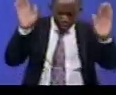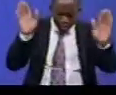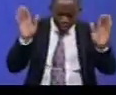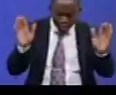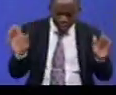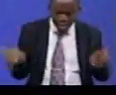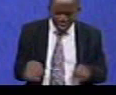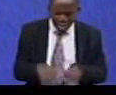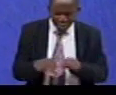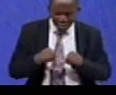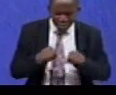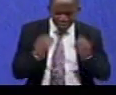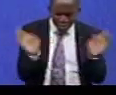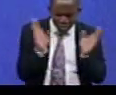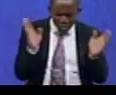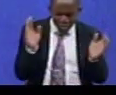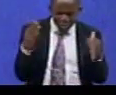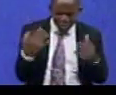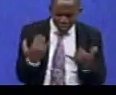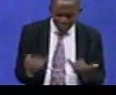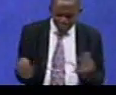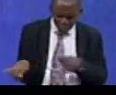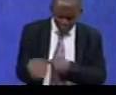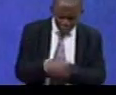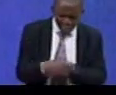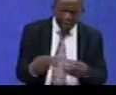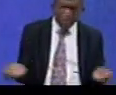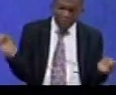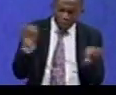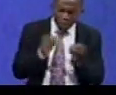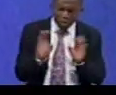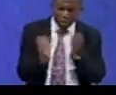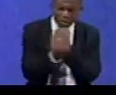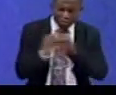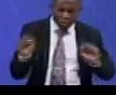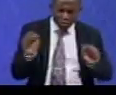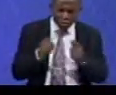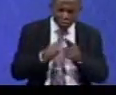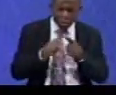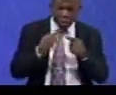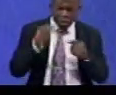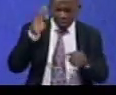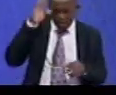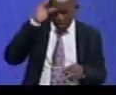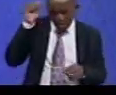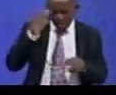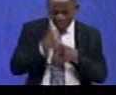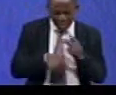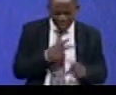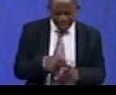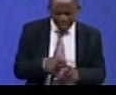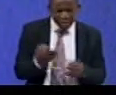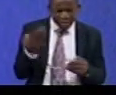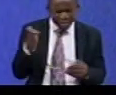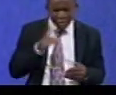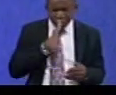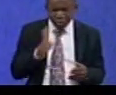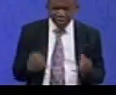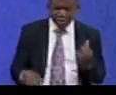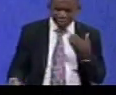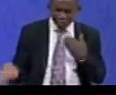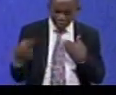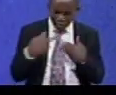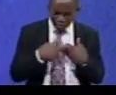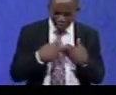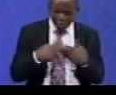keep on celebrating, even today, more salvation to all mankind. Even today, there will be restoration